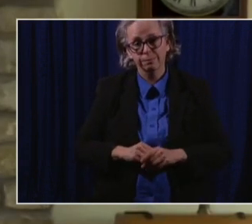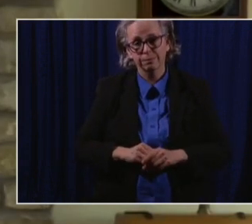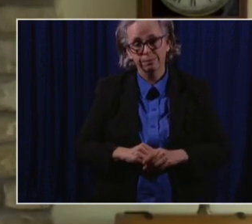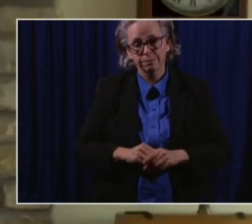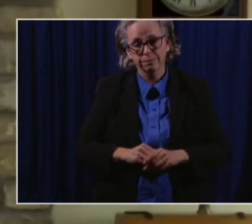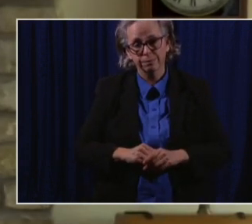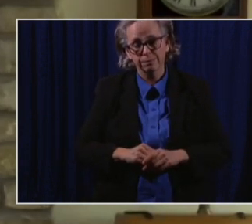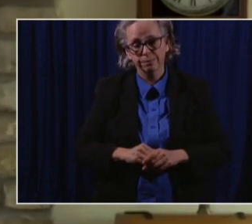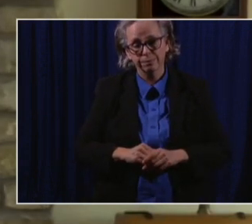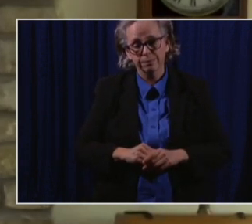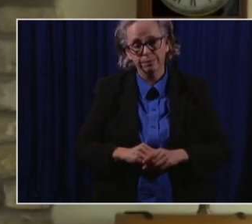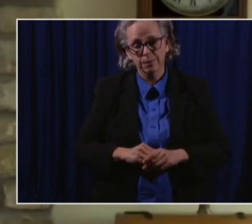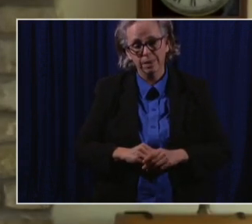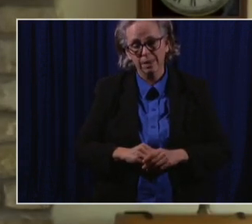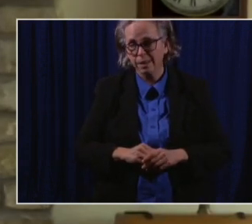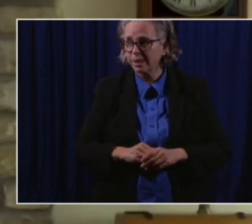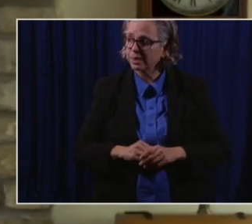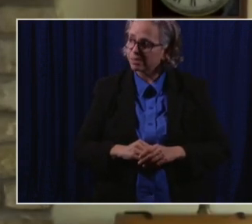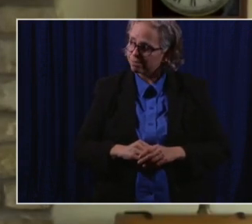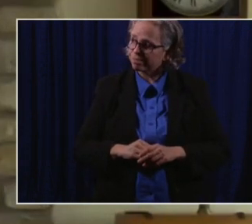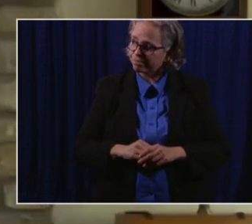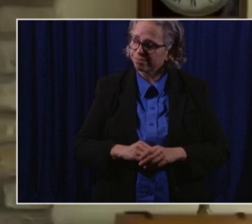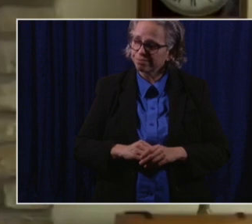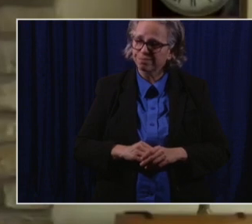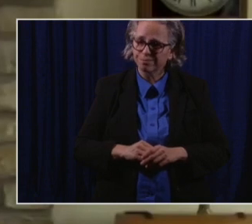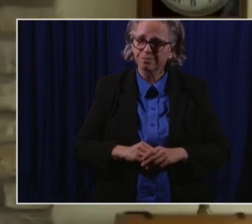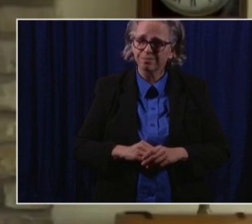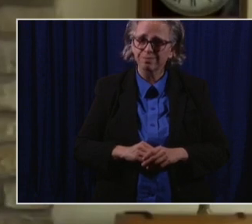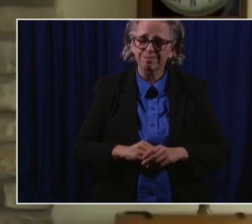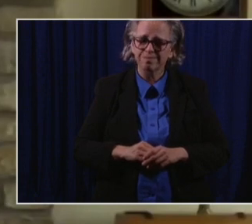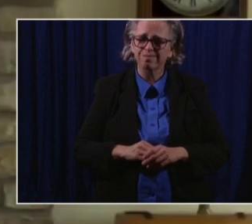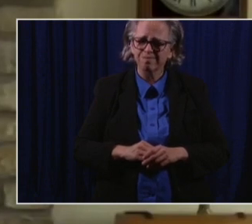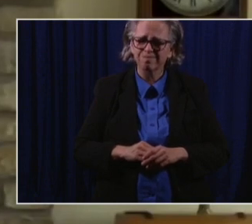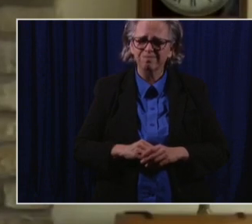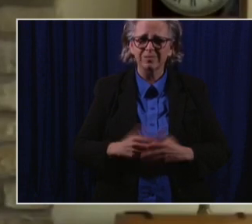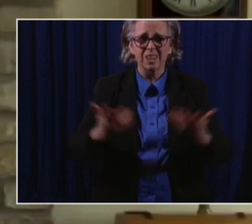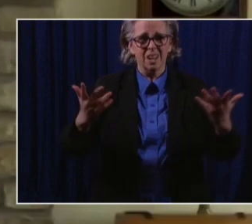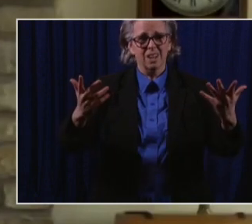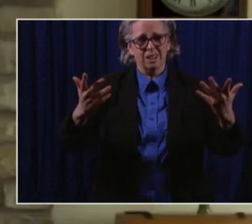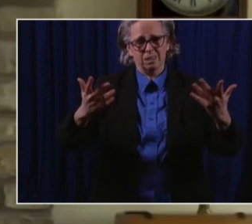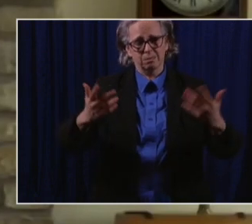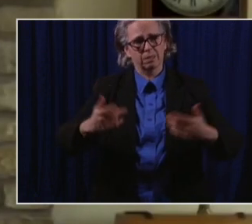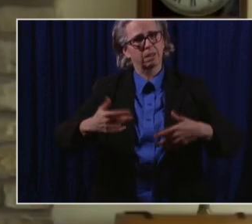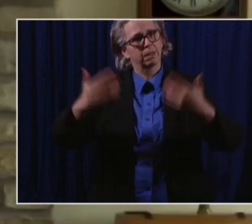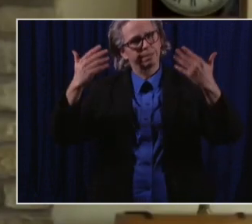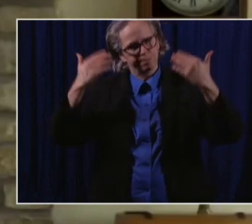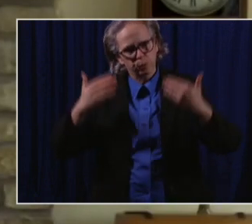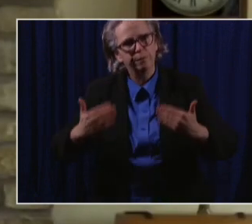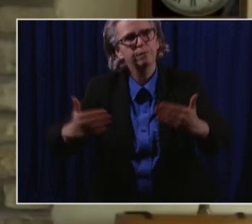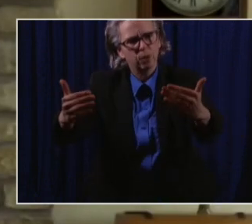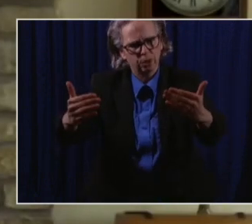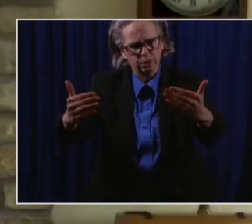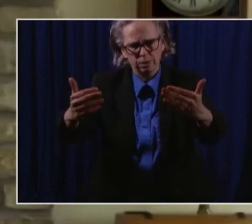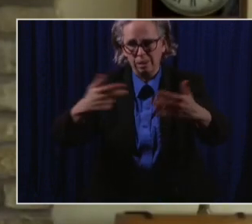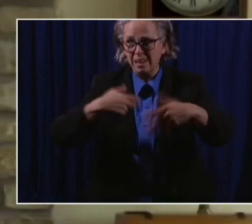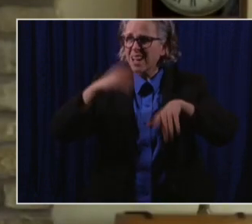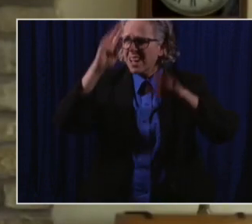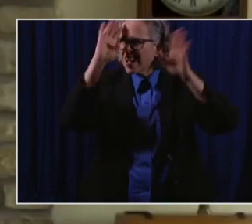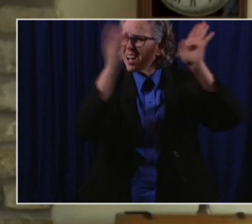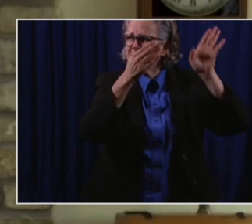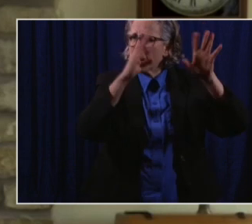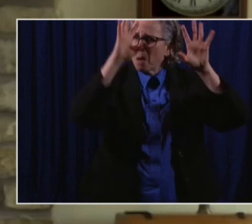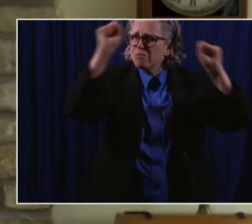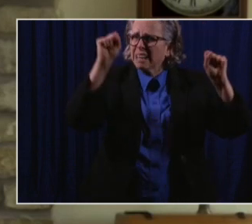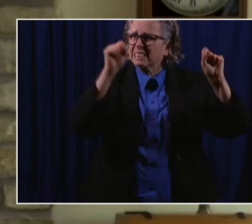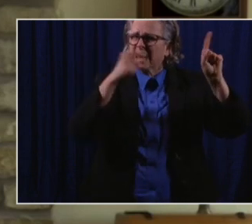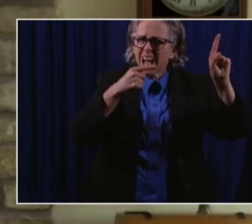In the days ahead, let us talk and focus on the things that you and I can actually